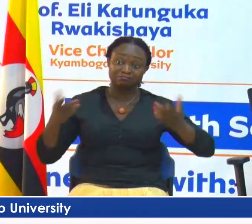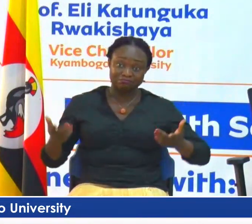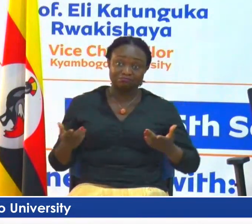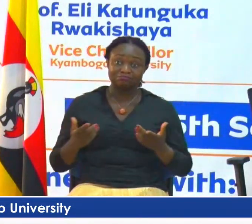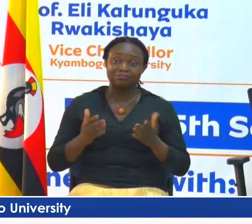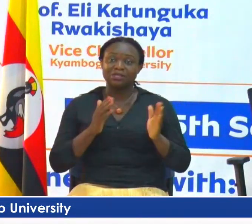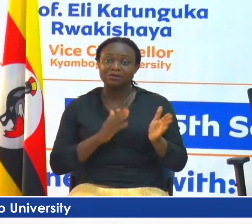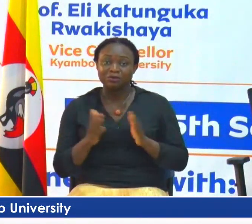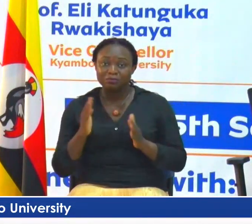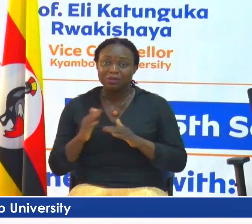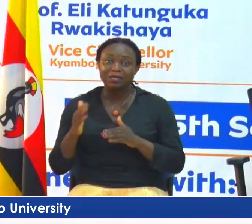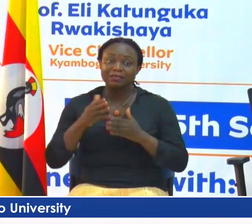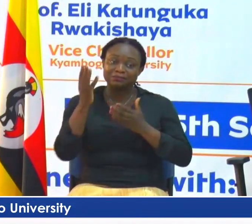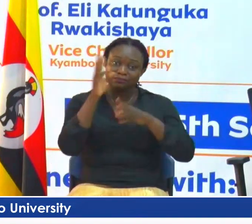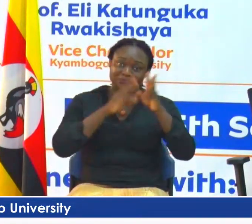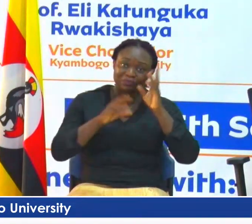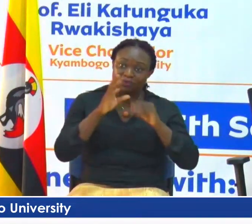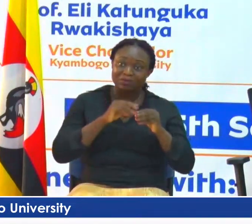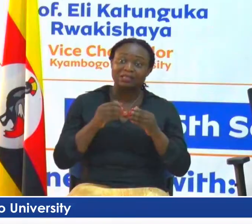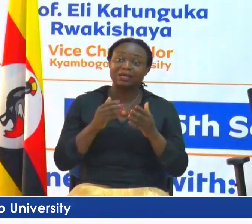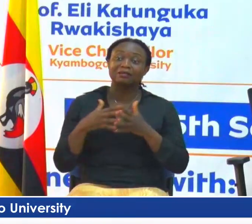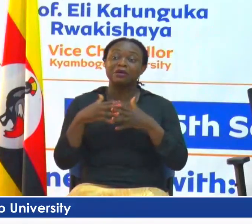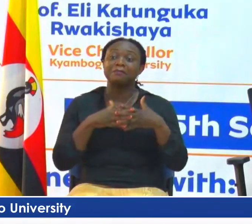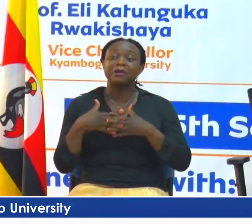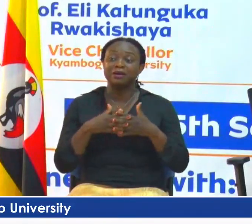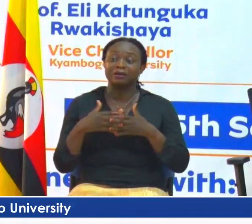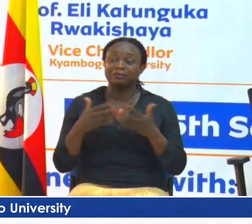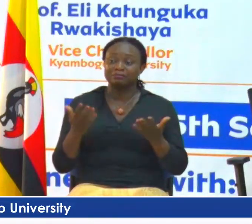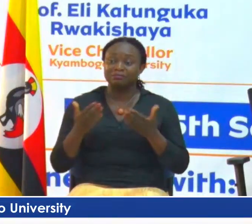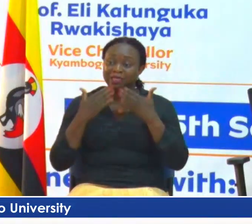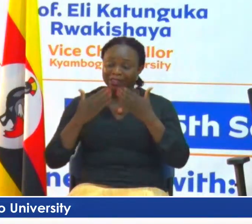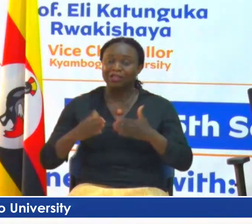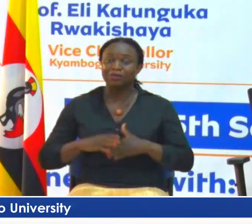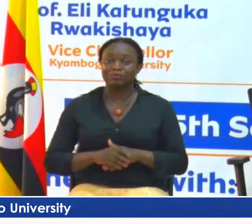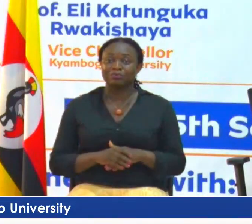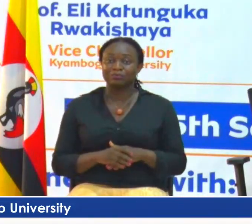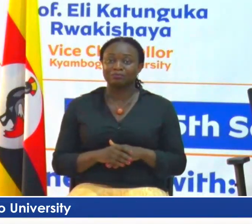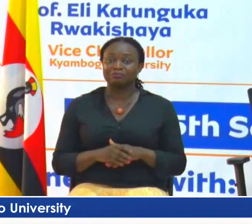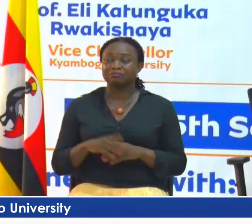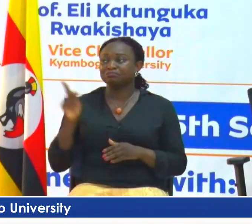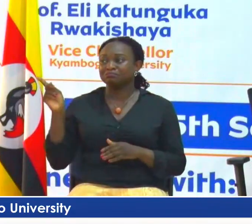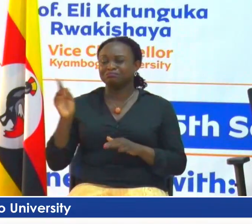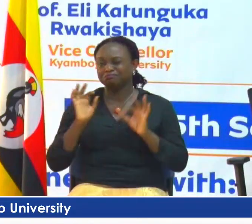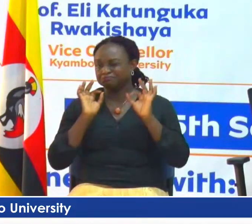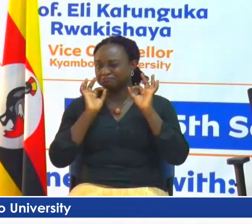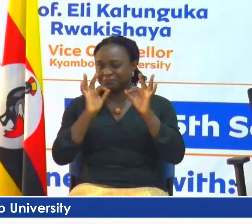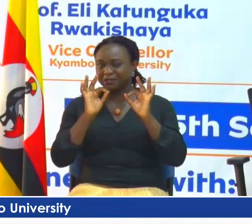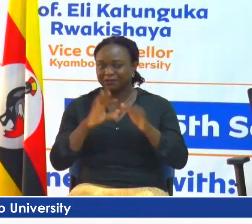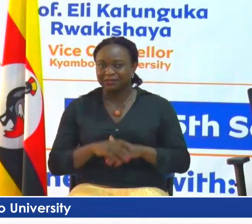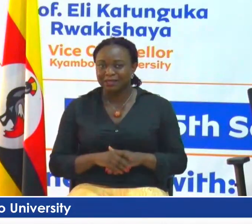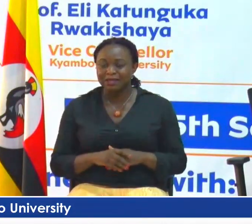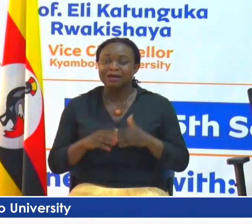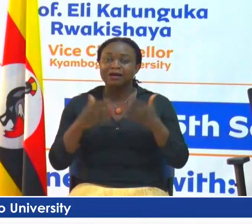to have their studies in United States. Thank you very much. That's